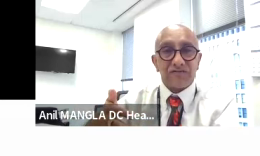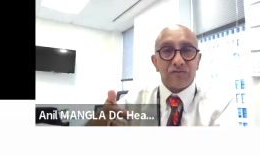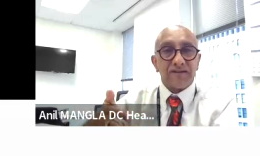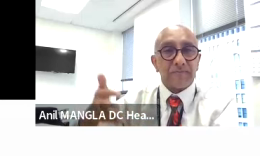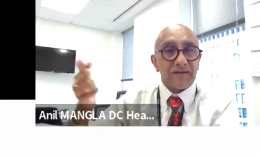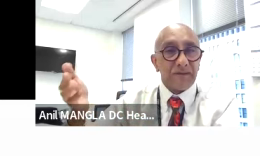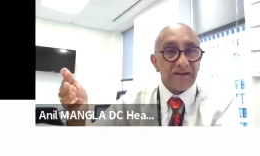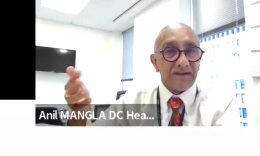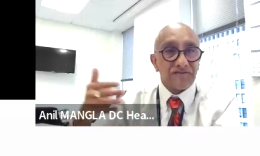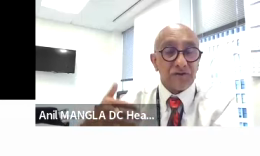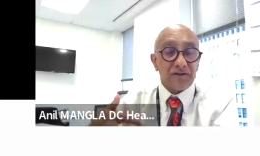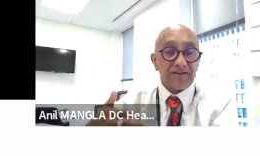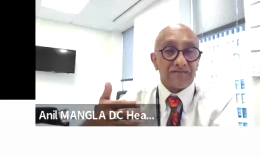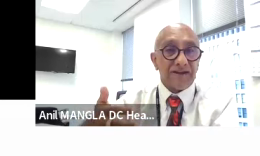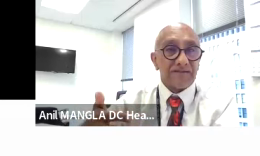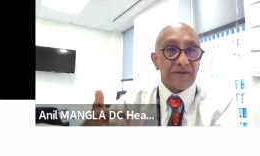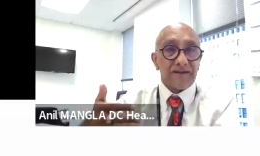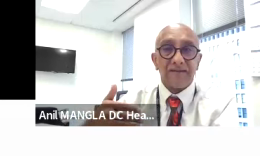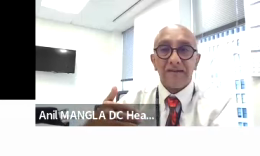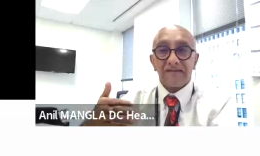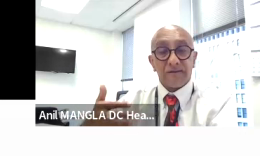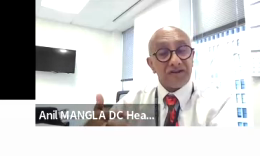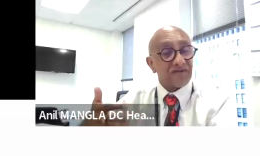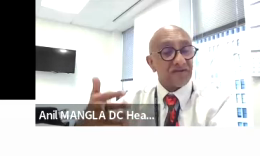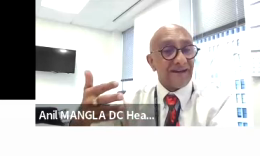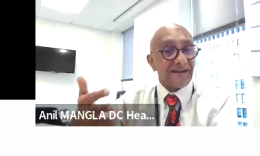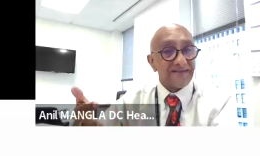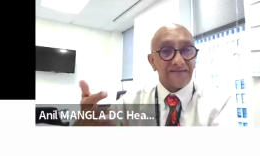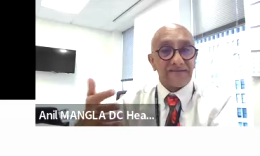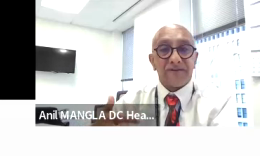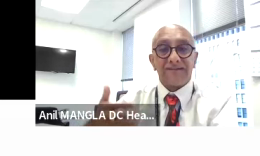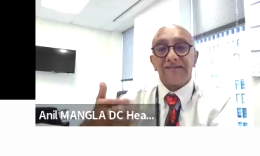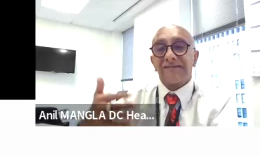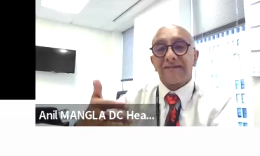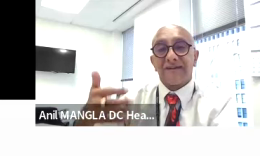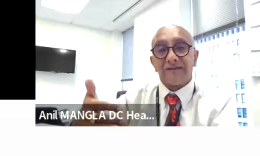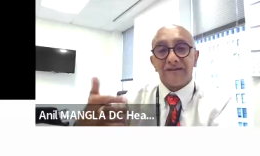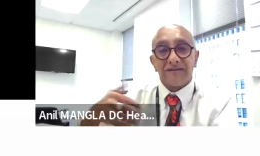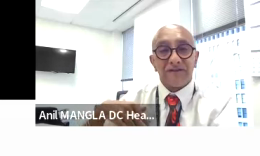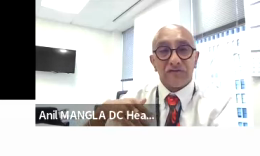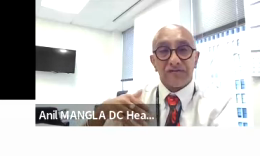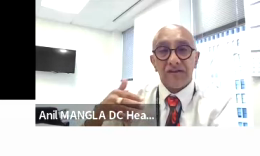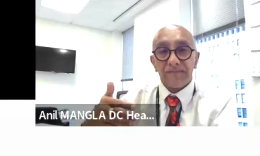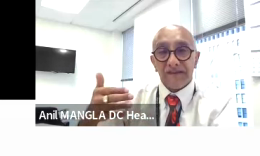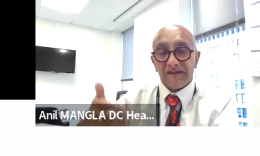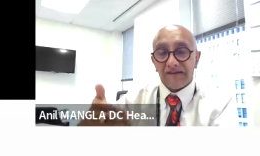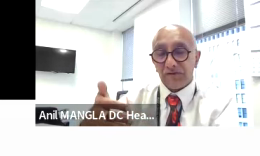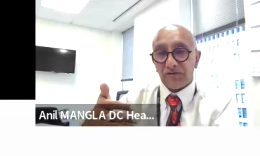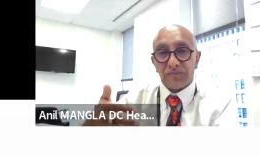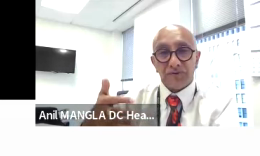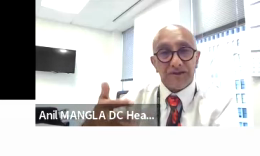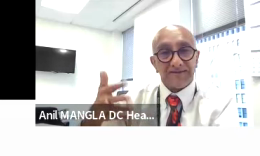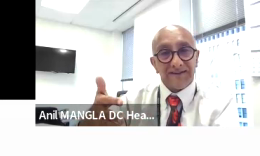on, say, transplant medication or had a transplant, someone's on dialysis, right? These are kind of individuals that